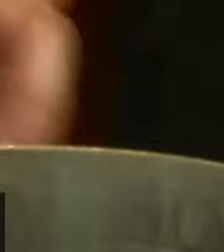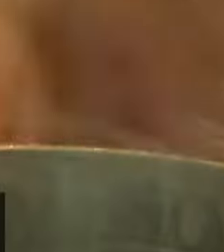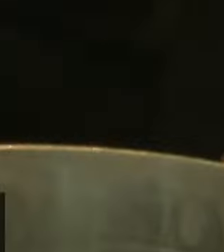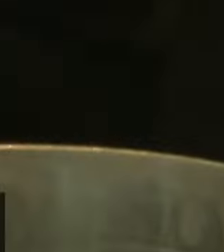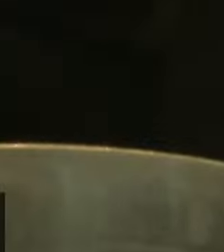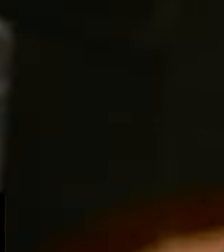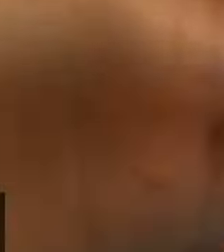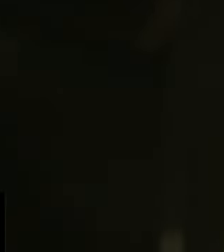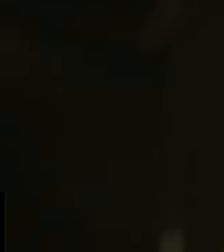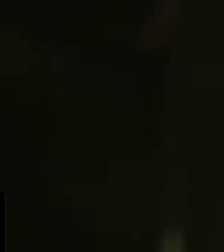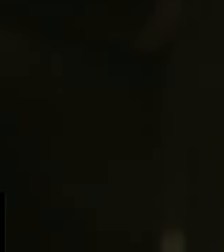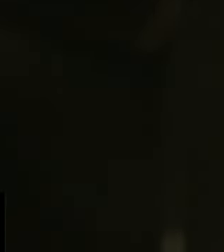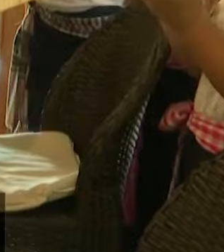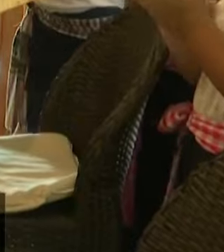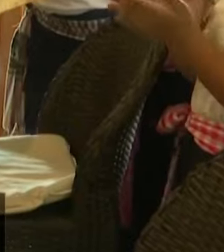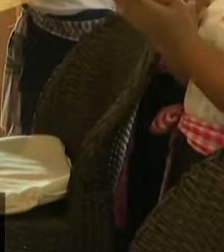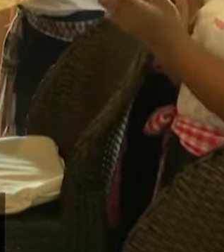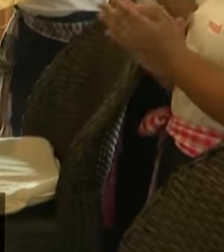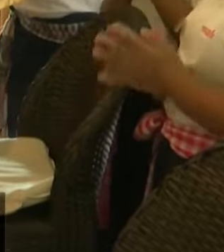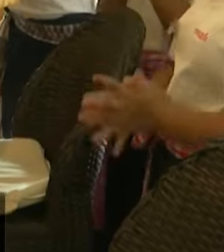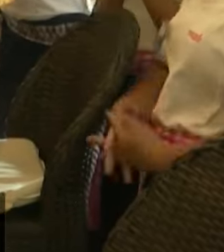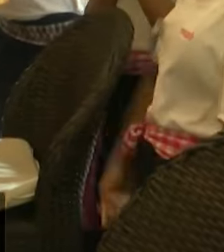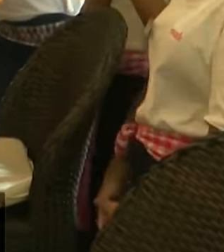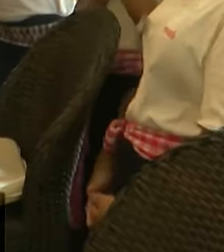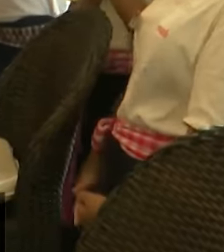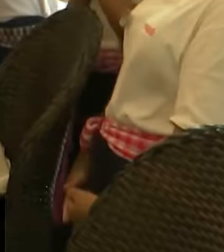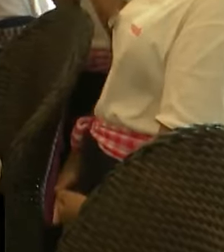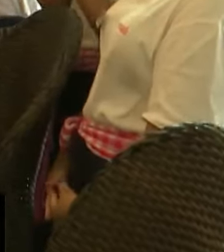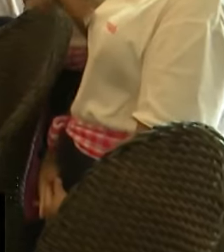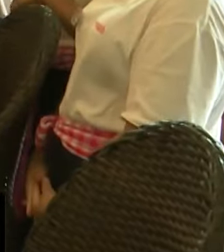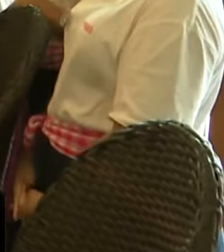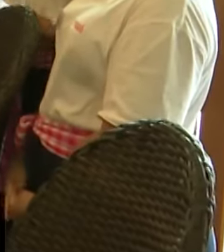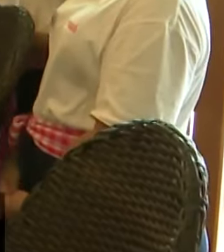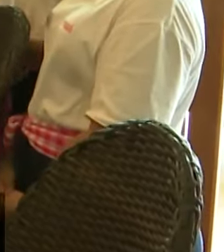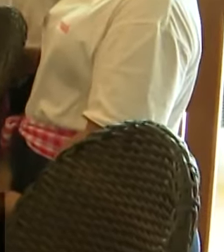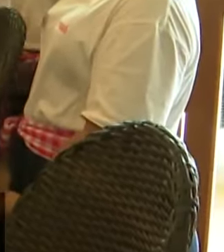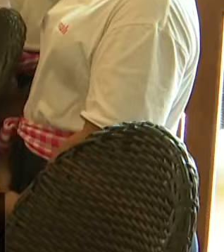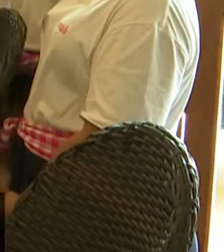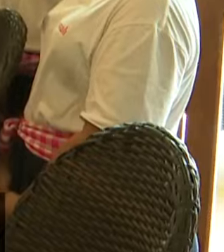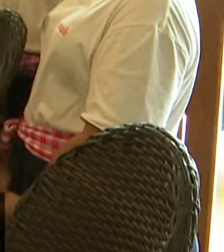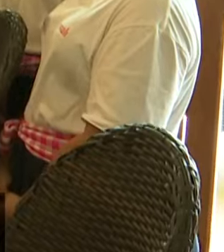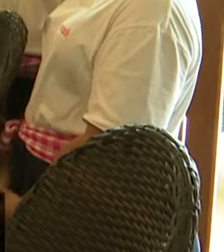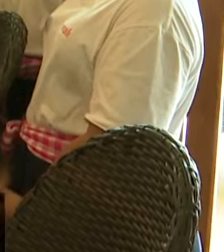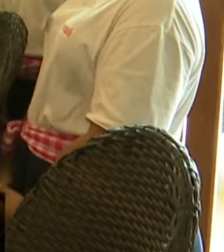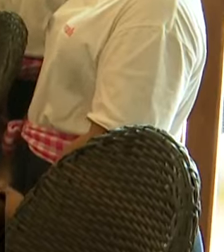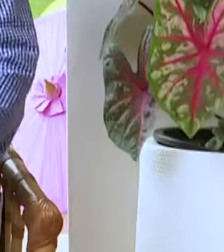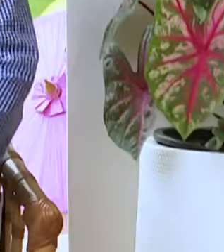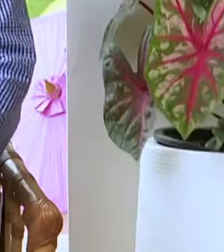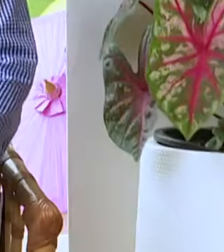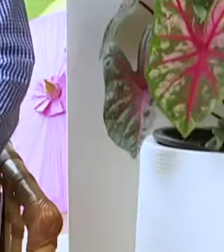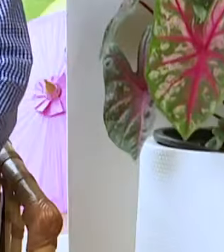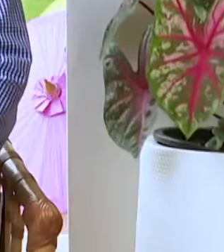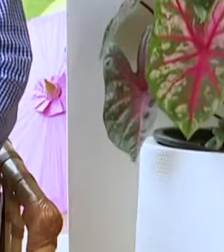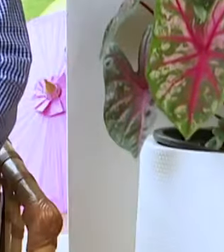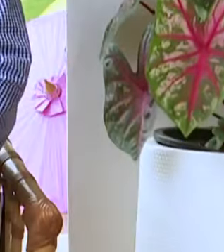English and to be practical in their job. And this is the main weapon we have at Pimali. I think we